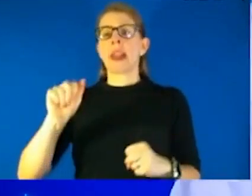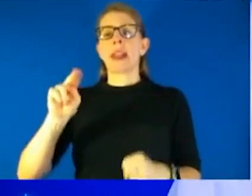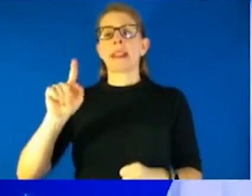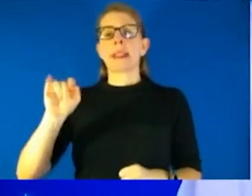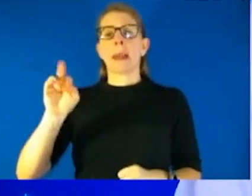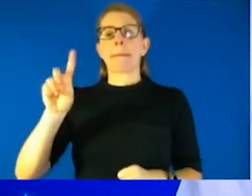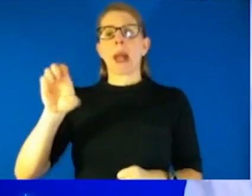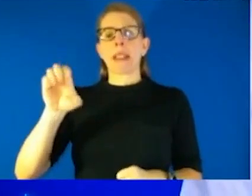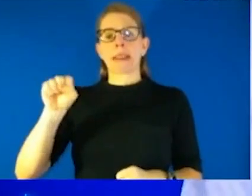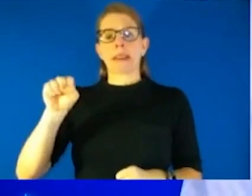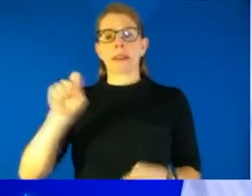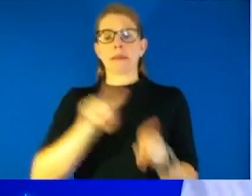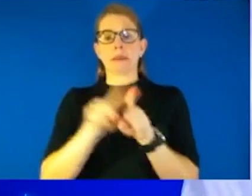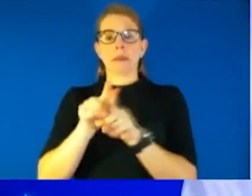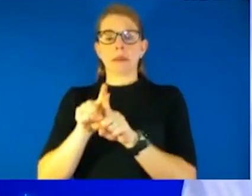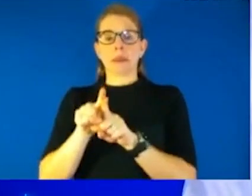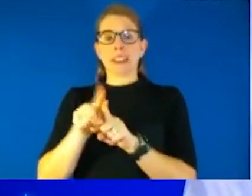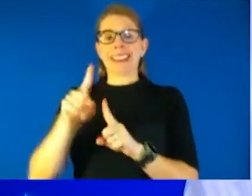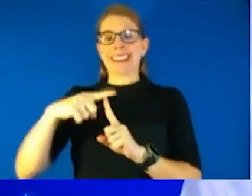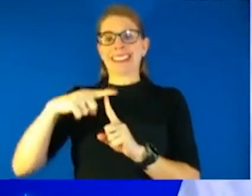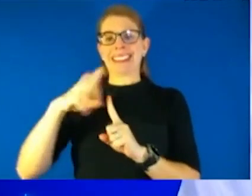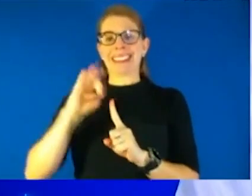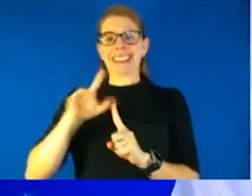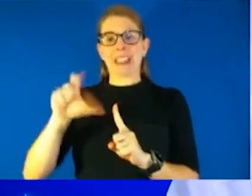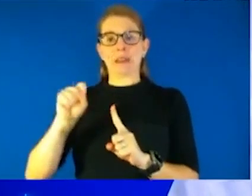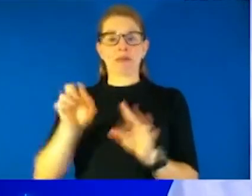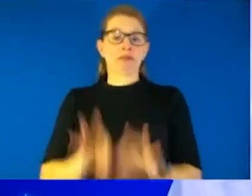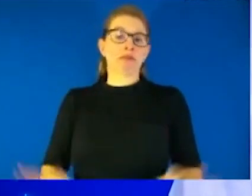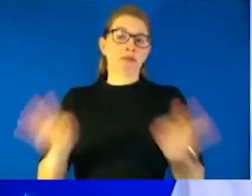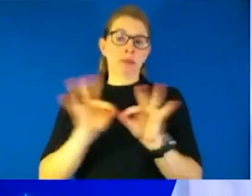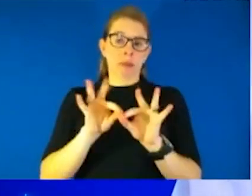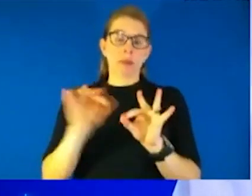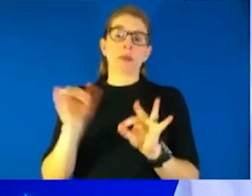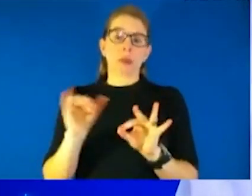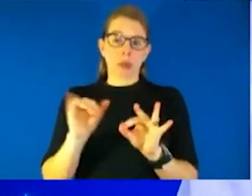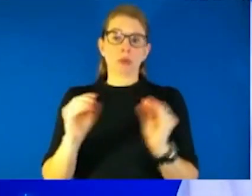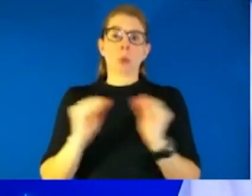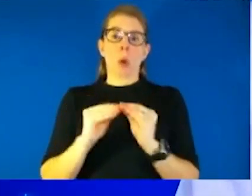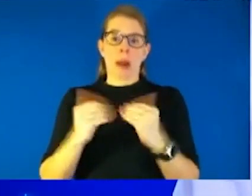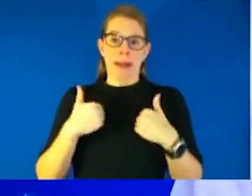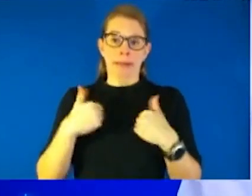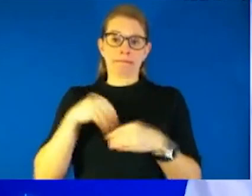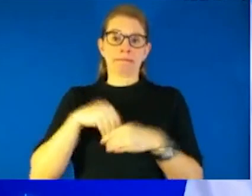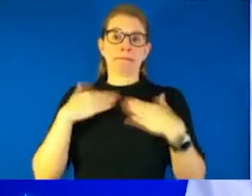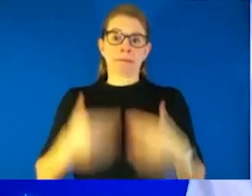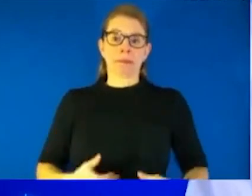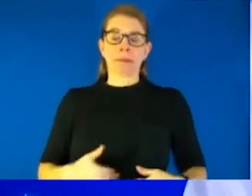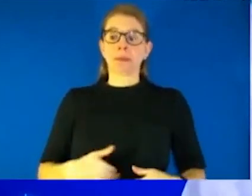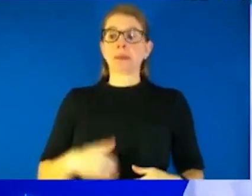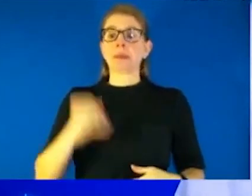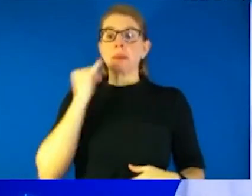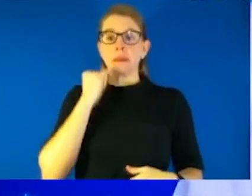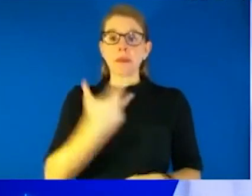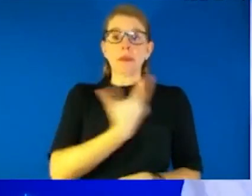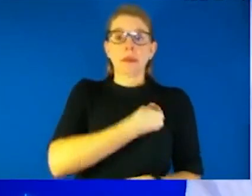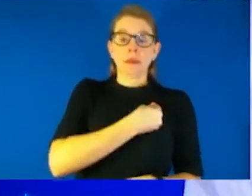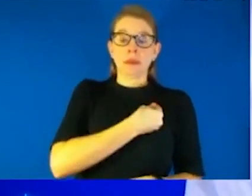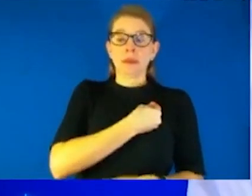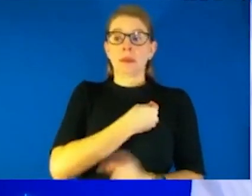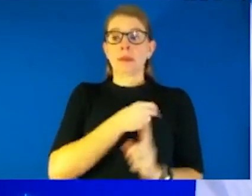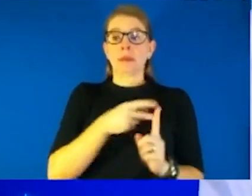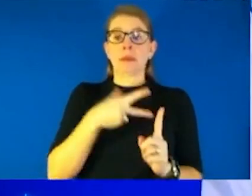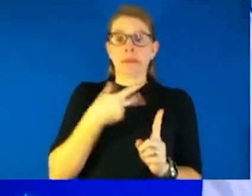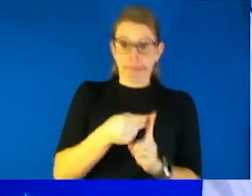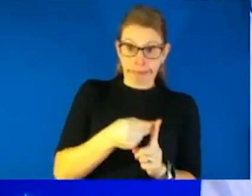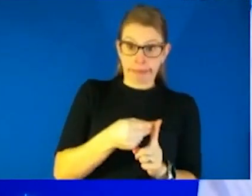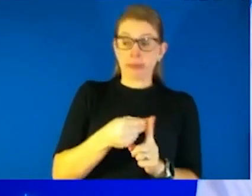also likely those T cells, which are so important. So I think if you were vaccinated and then got infected in November, I think it's probably a good time right